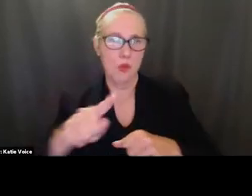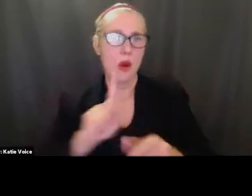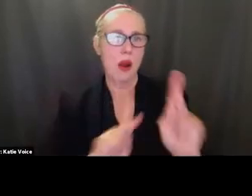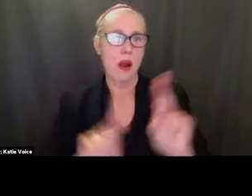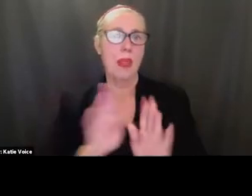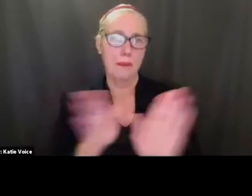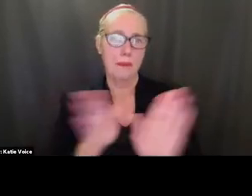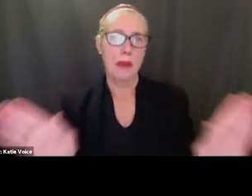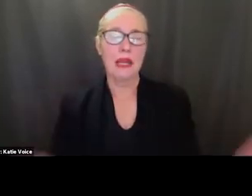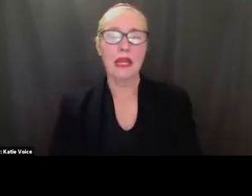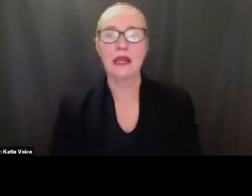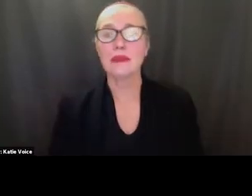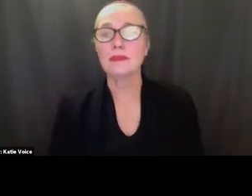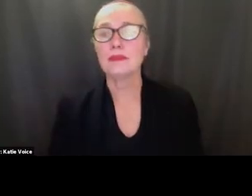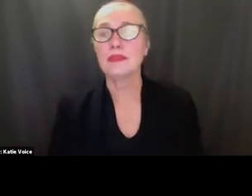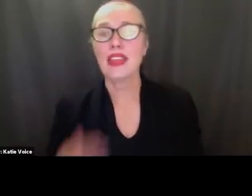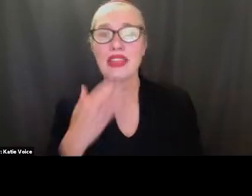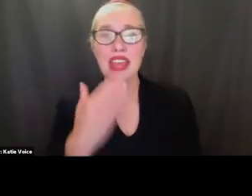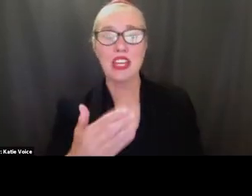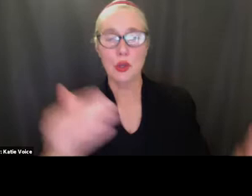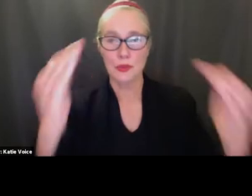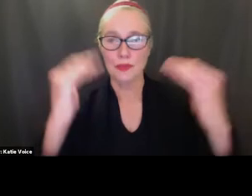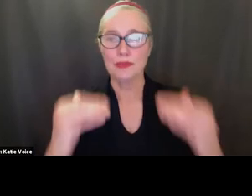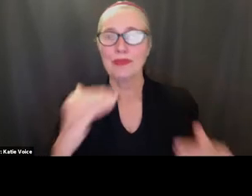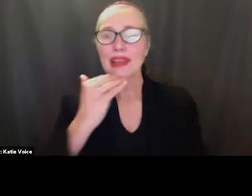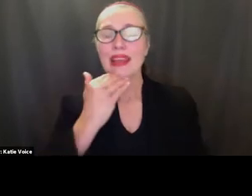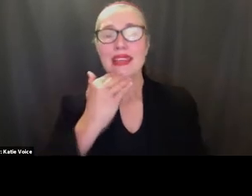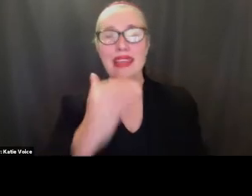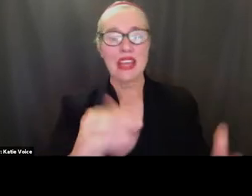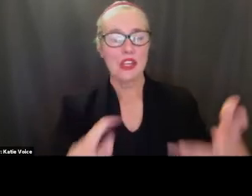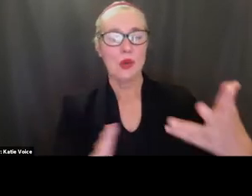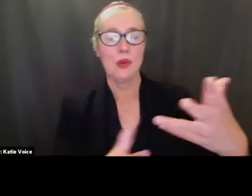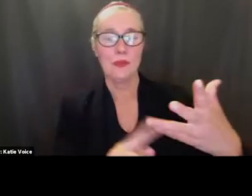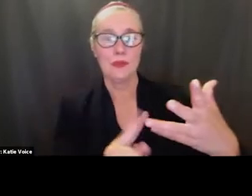thank you the next speaker is jamie devin